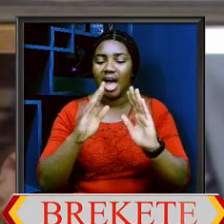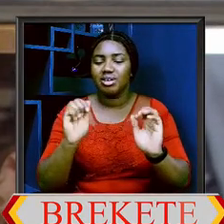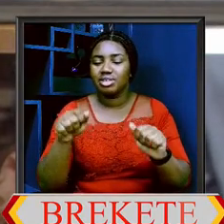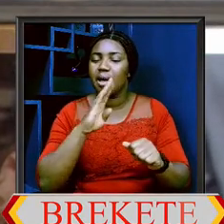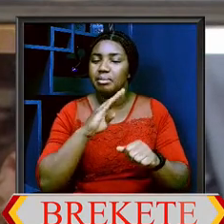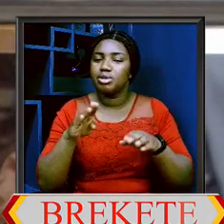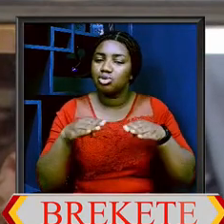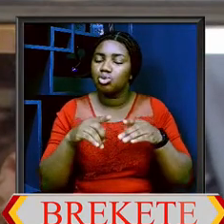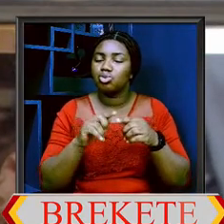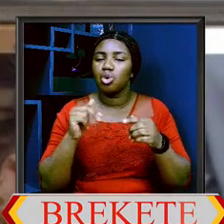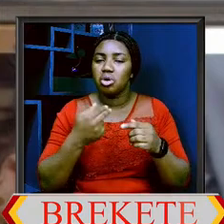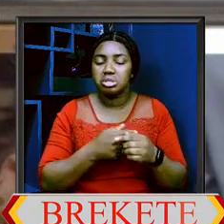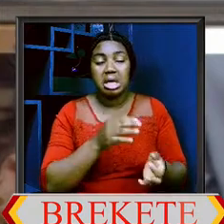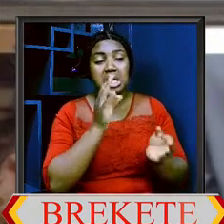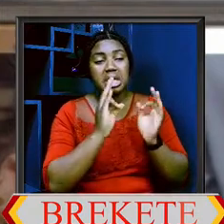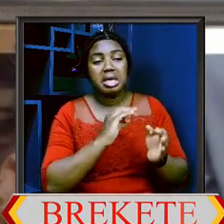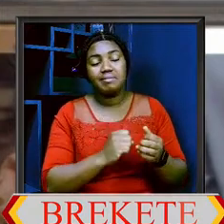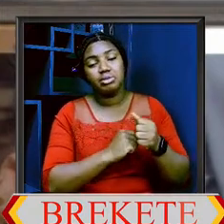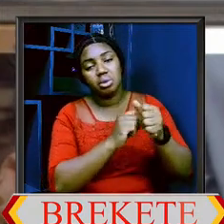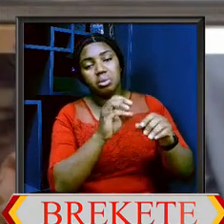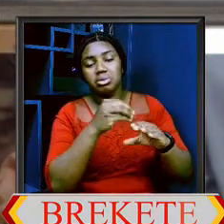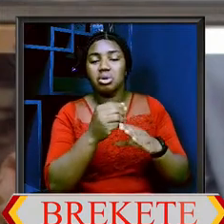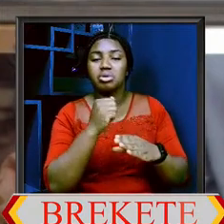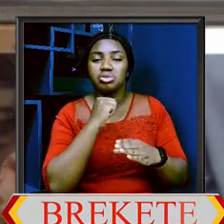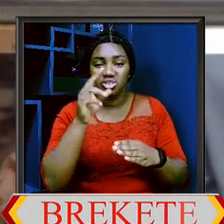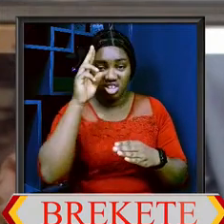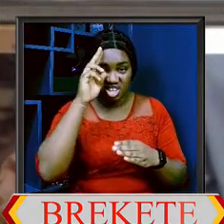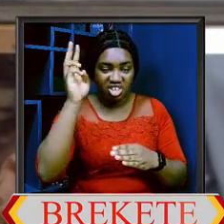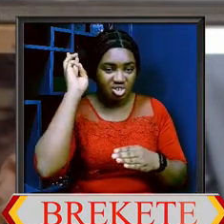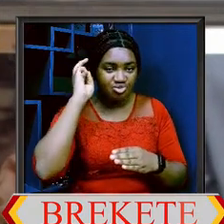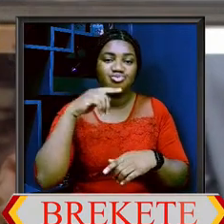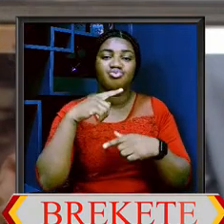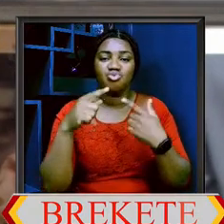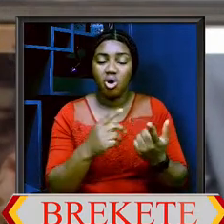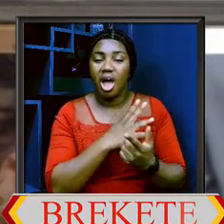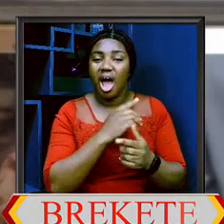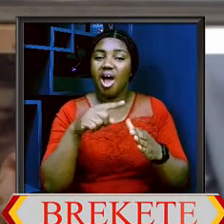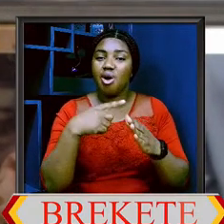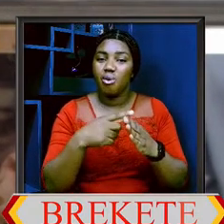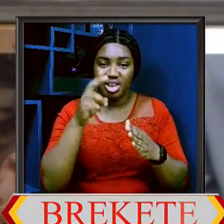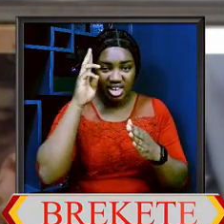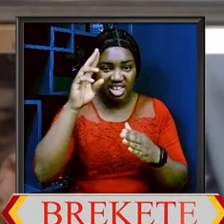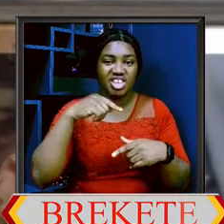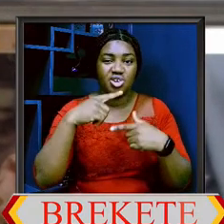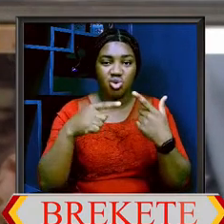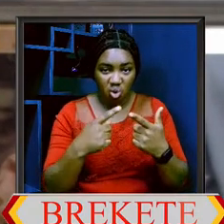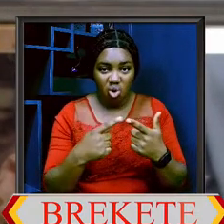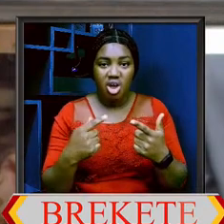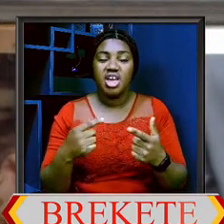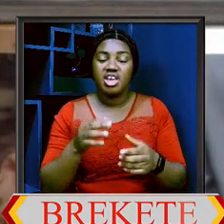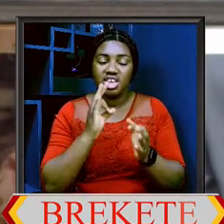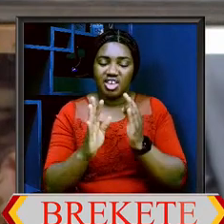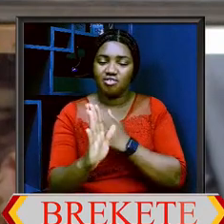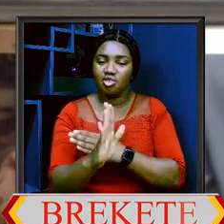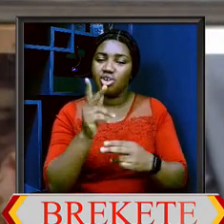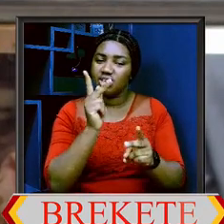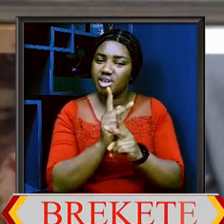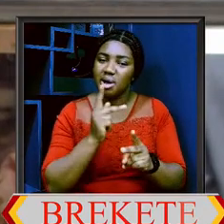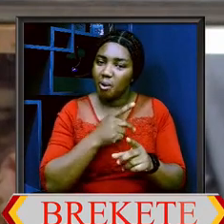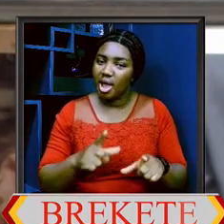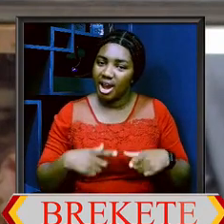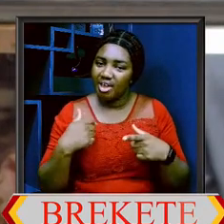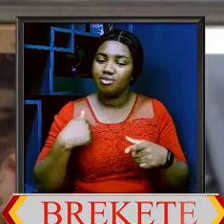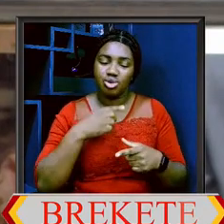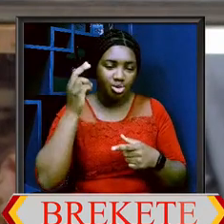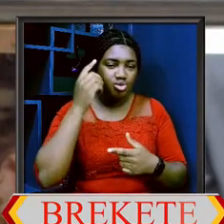we have support he no support he go he go go thank you sir and when he go if God spare our lives like this we